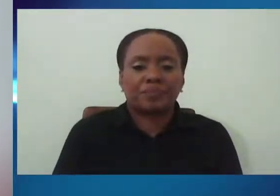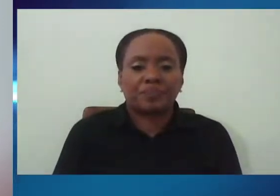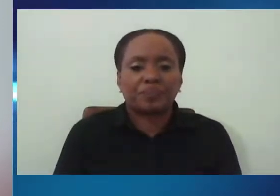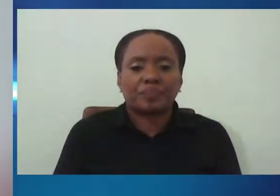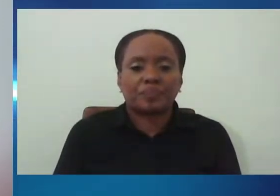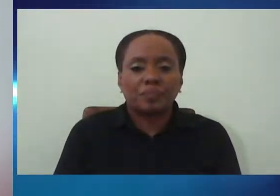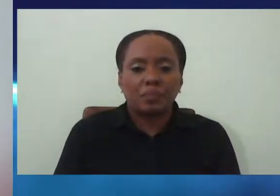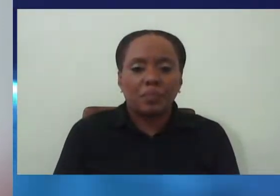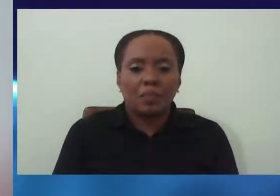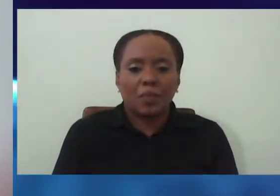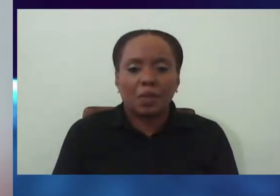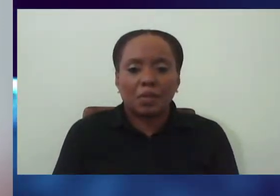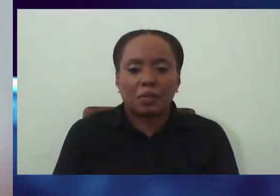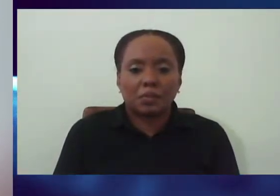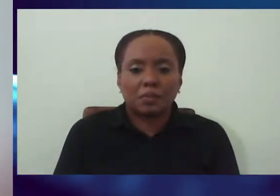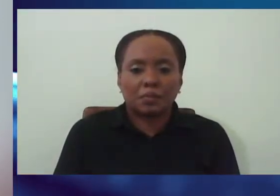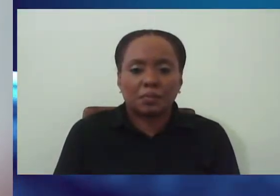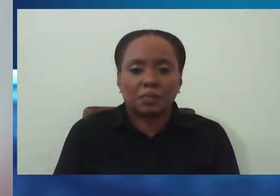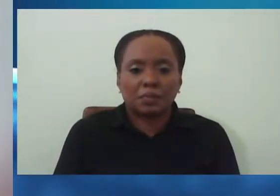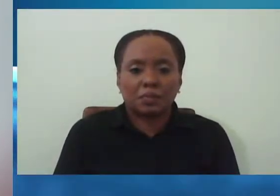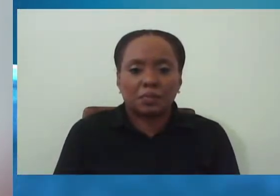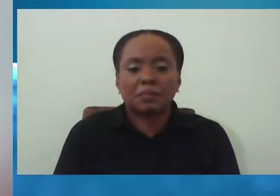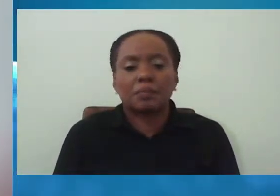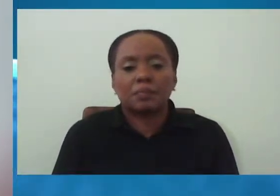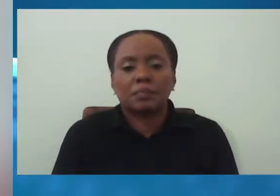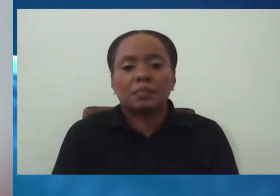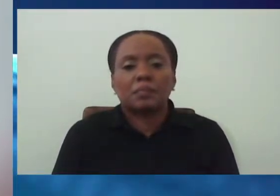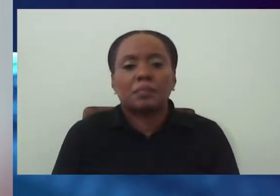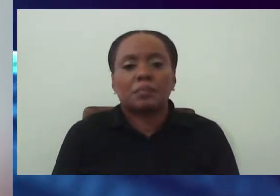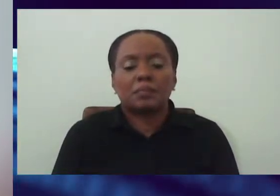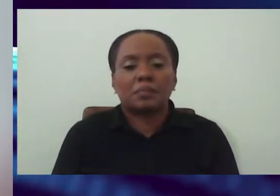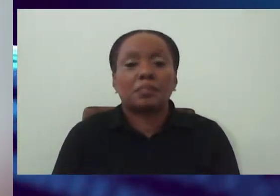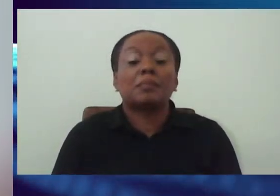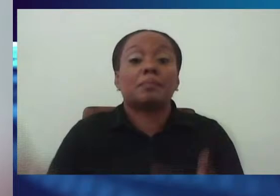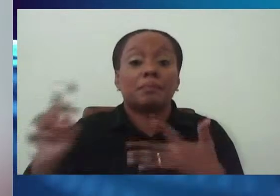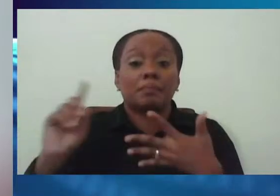so first piece. The other piece is